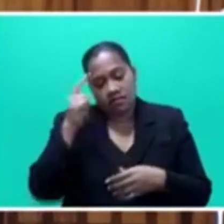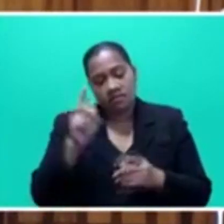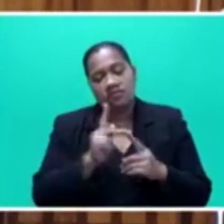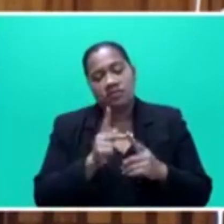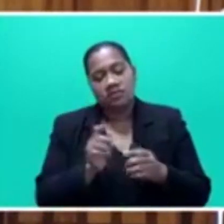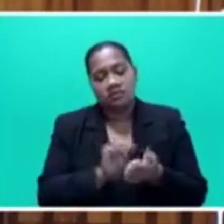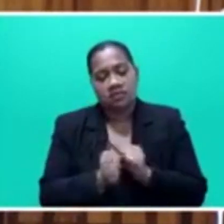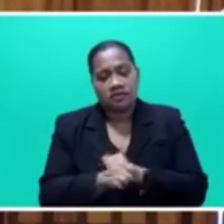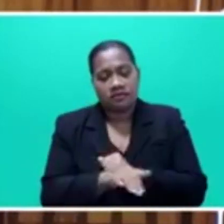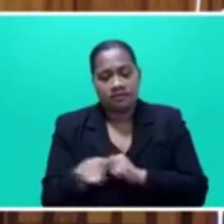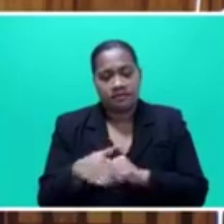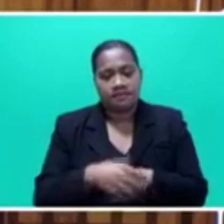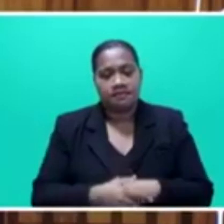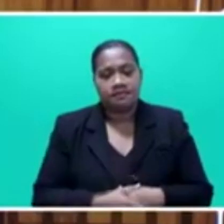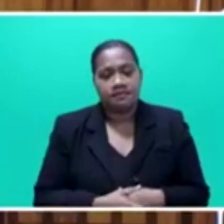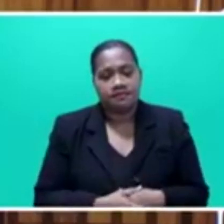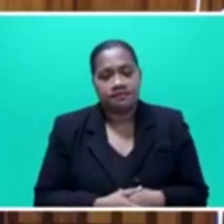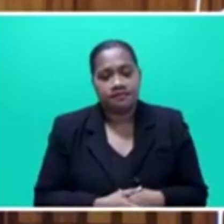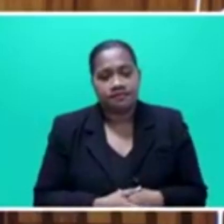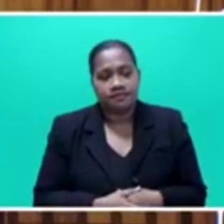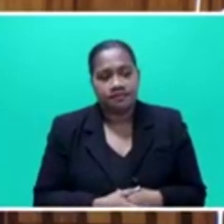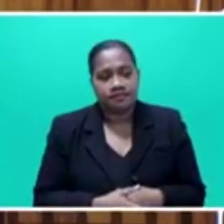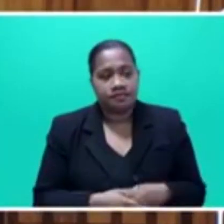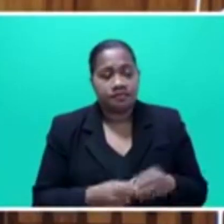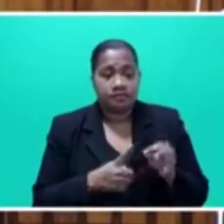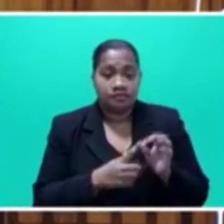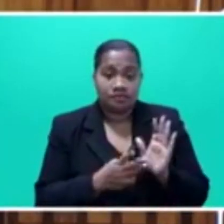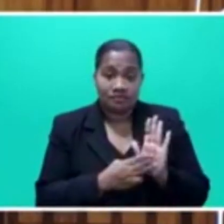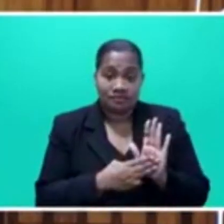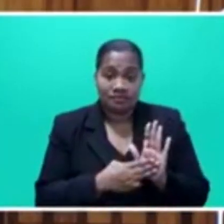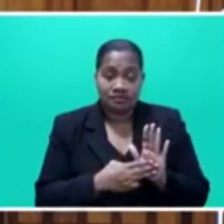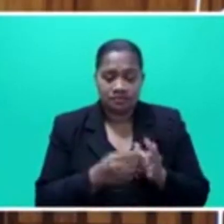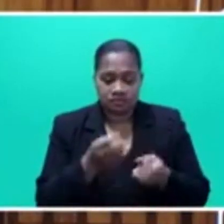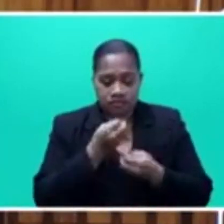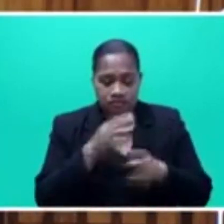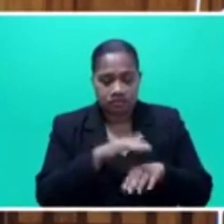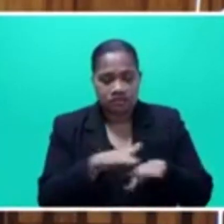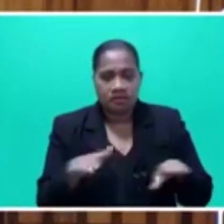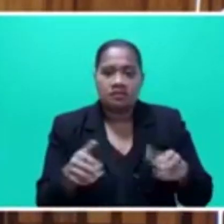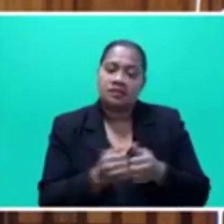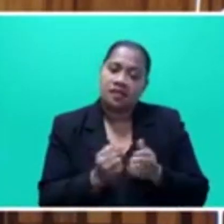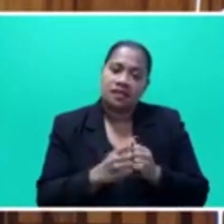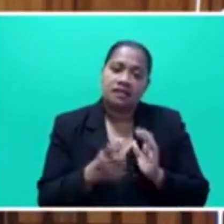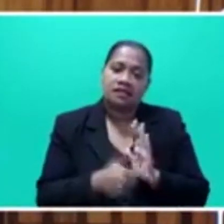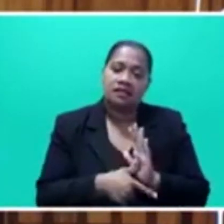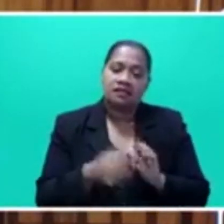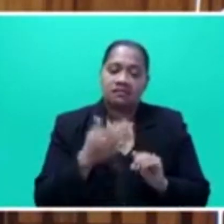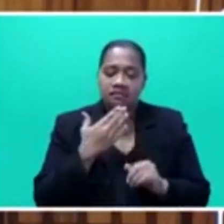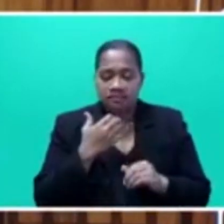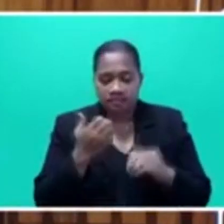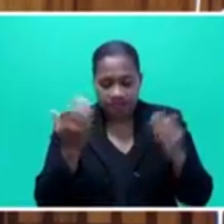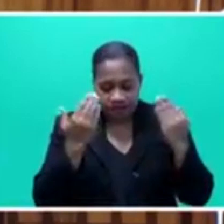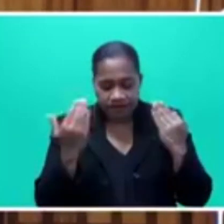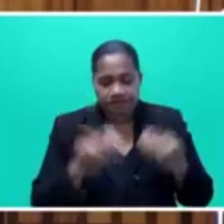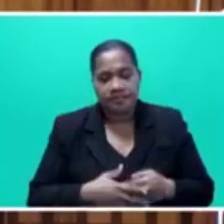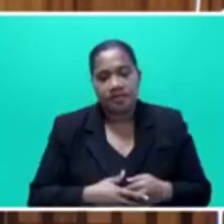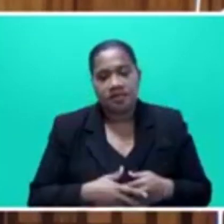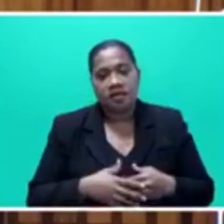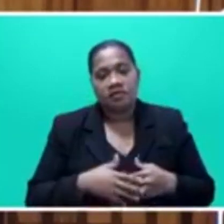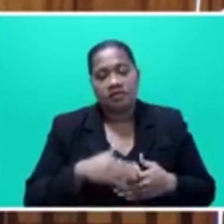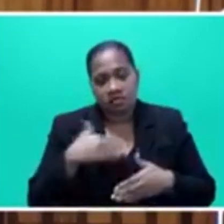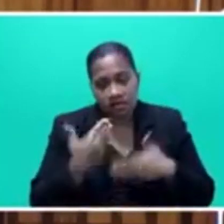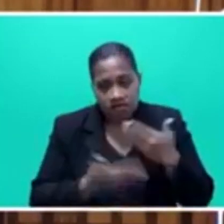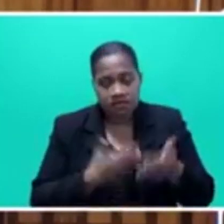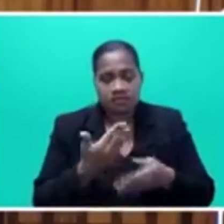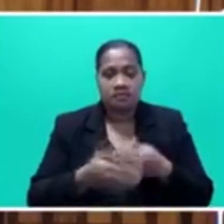them. Despite the Prime Minister informing them numerous times, please, Mr. Speaker, so if you can allow me to explain once